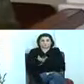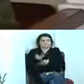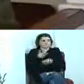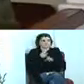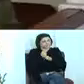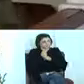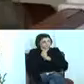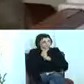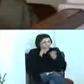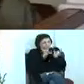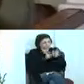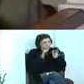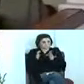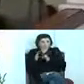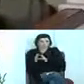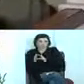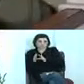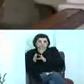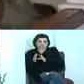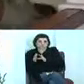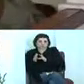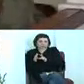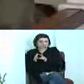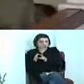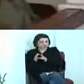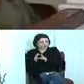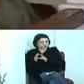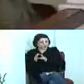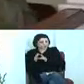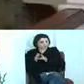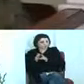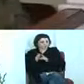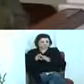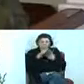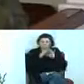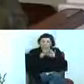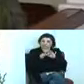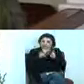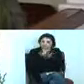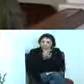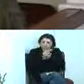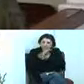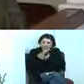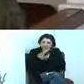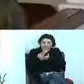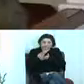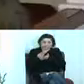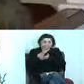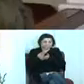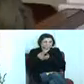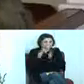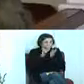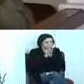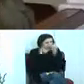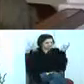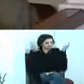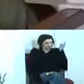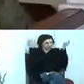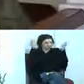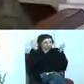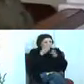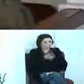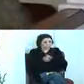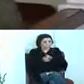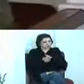Jesus, his invitation of wholeness, hallelujah. You are always